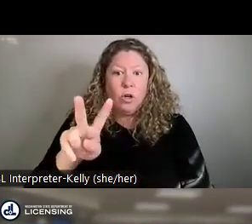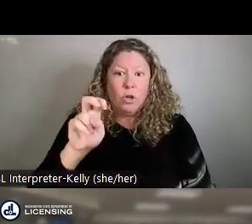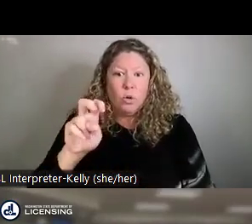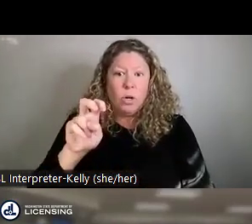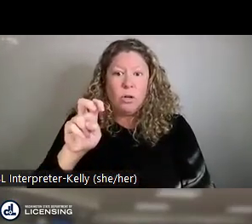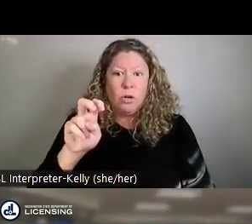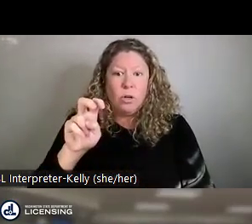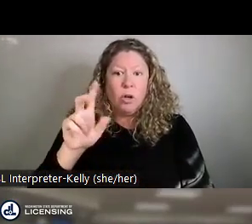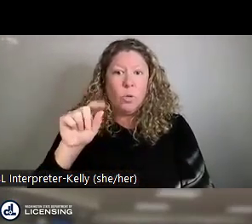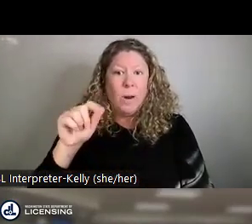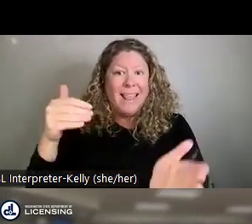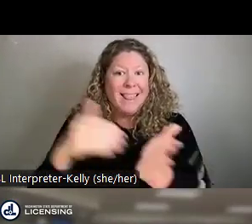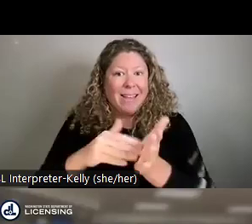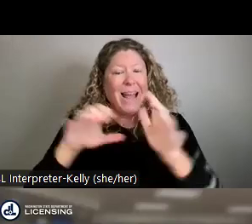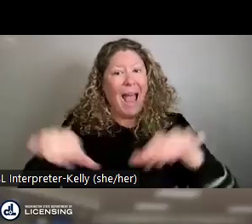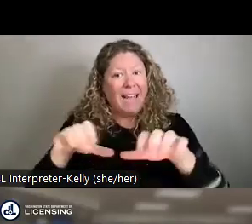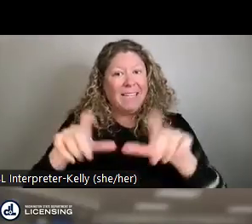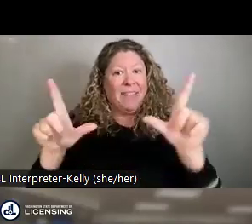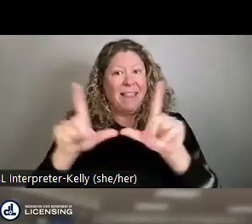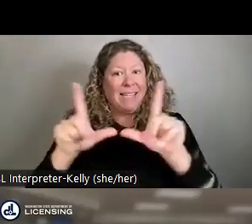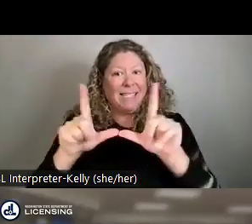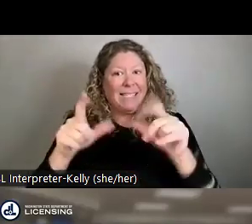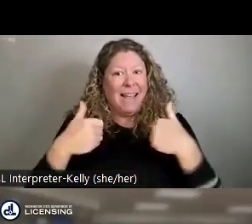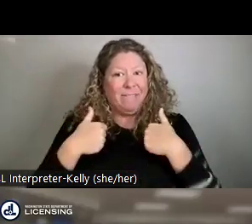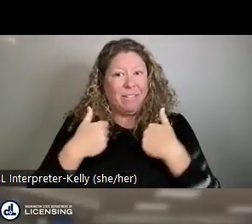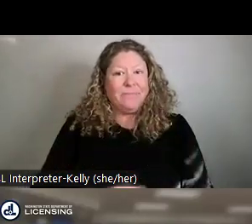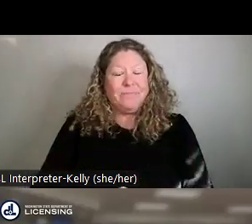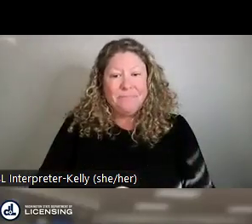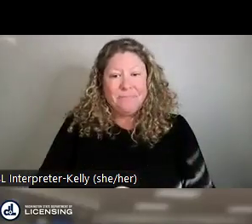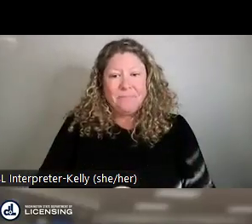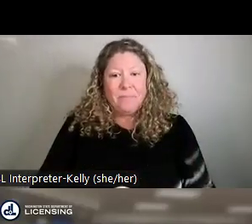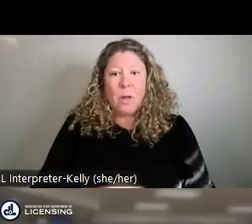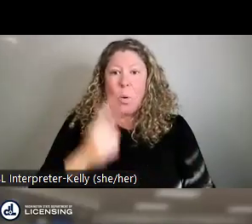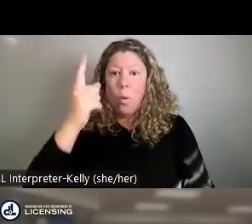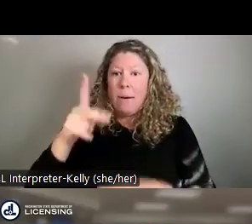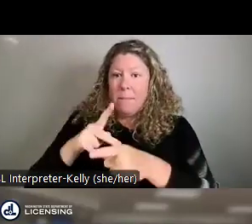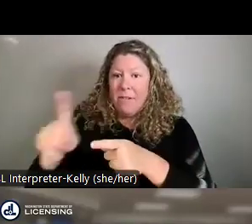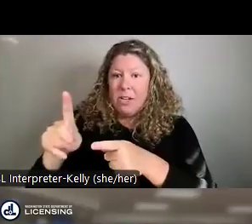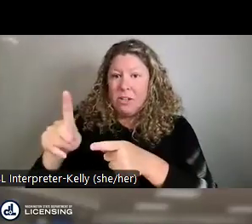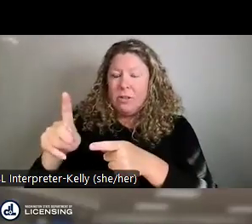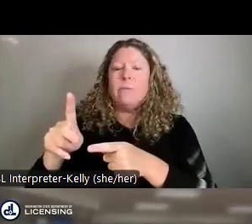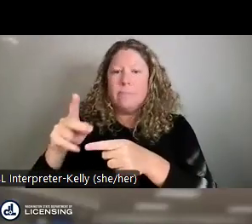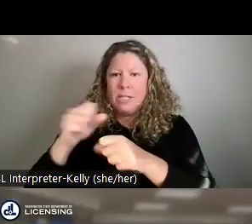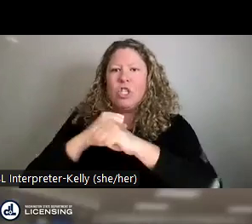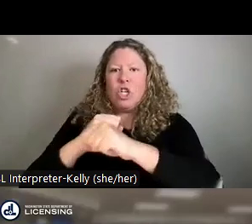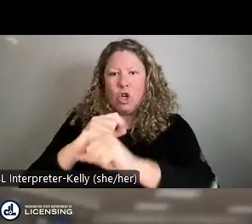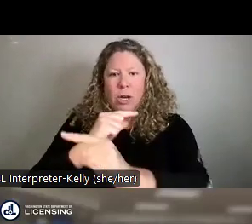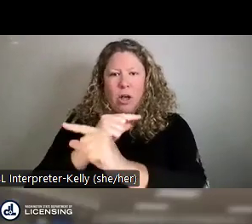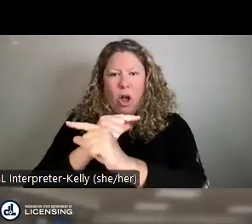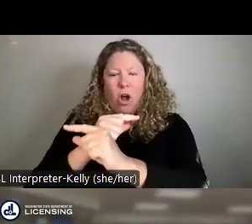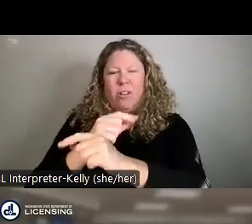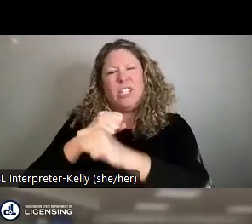220,000 active licensees. One of those professions is security guards and security guard